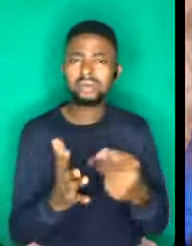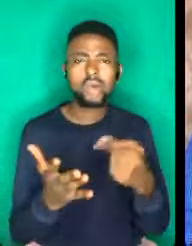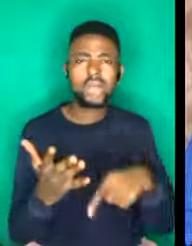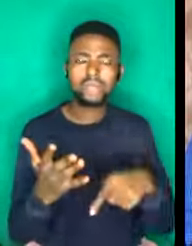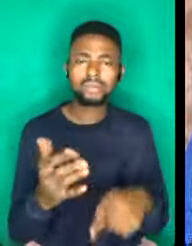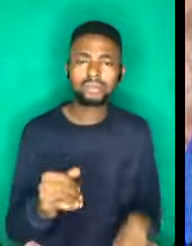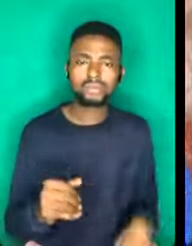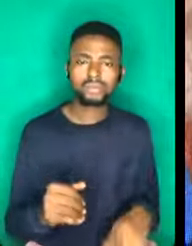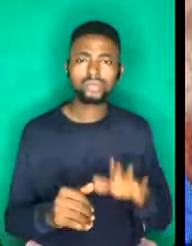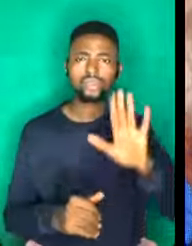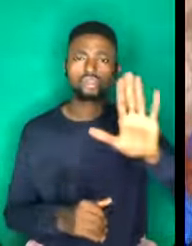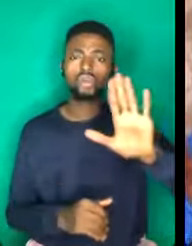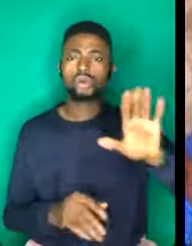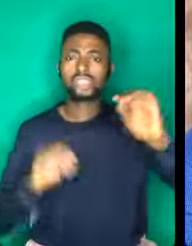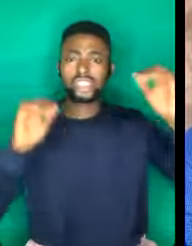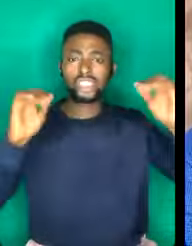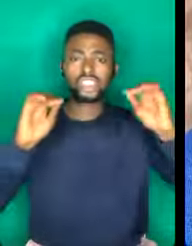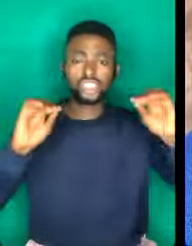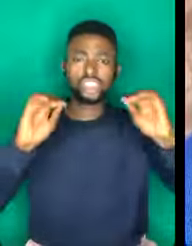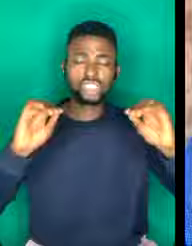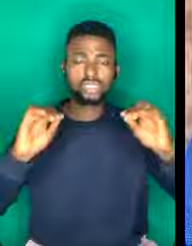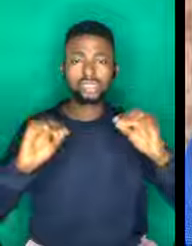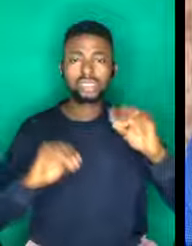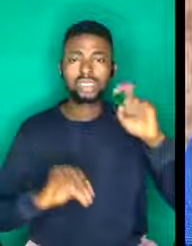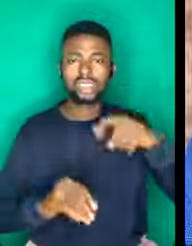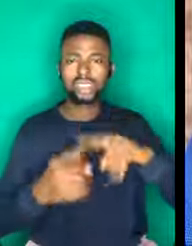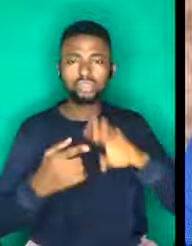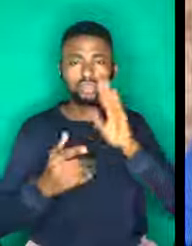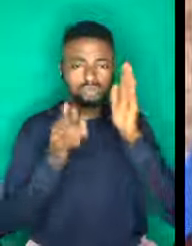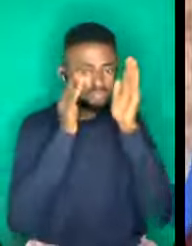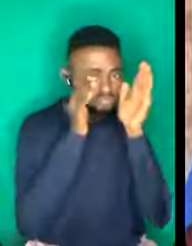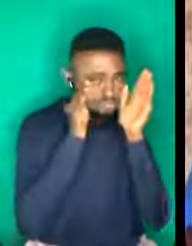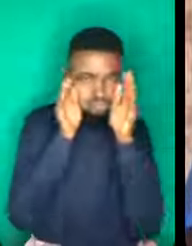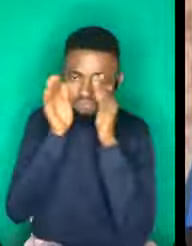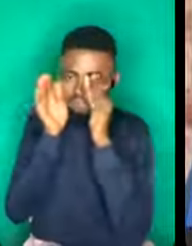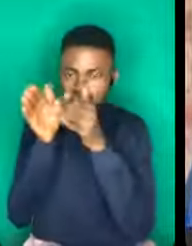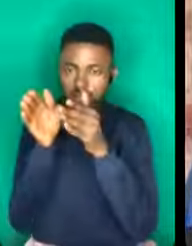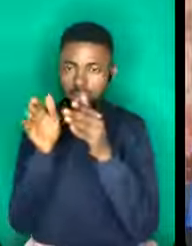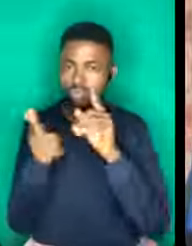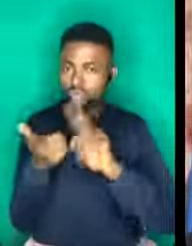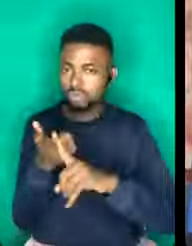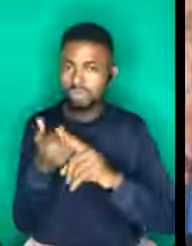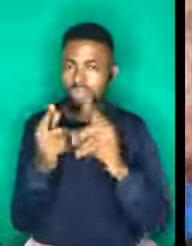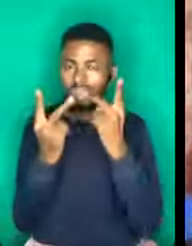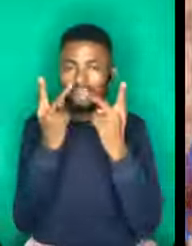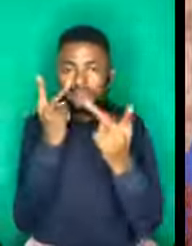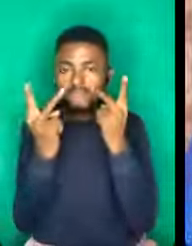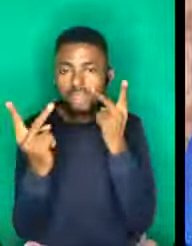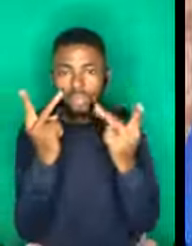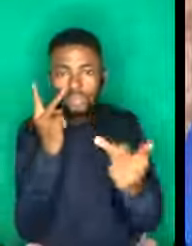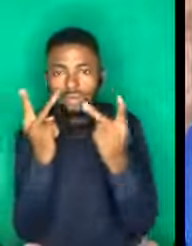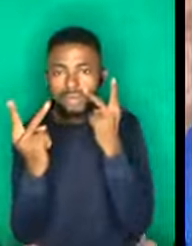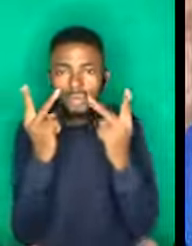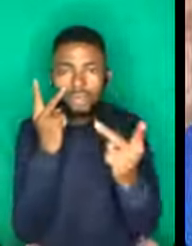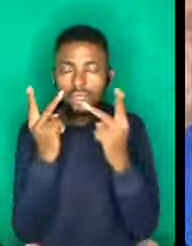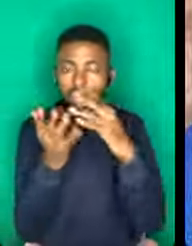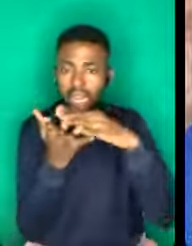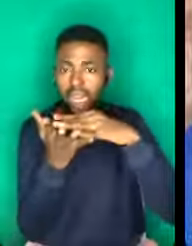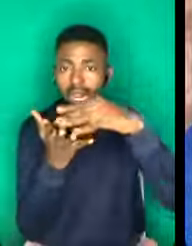your teaching has to be more inclined towards the visual, their visual